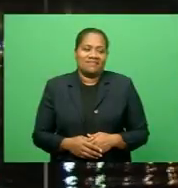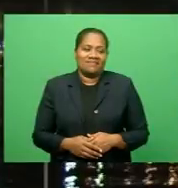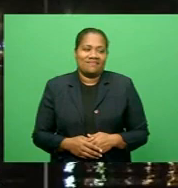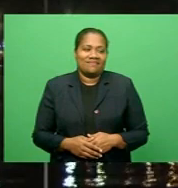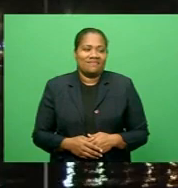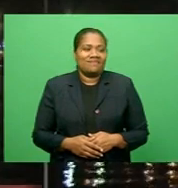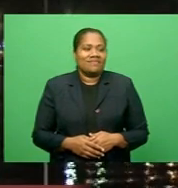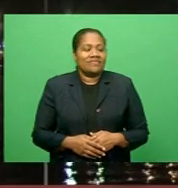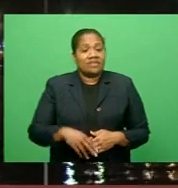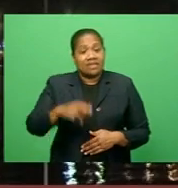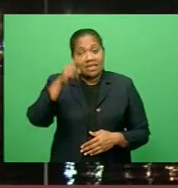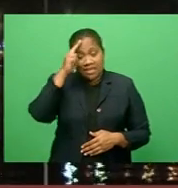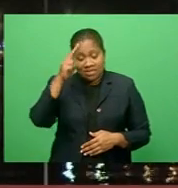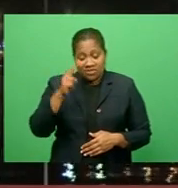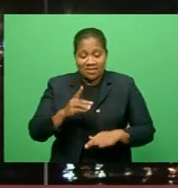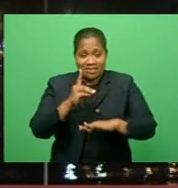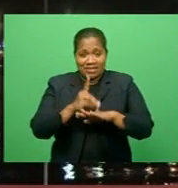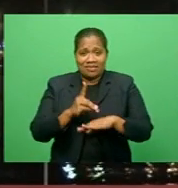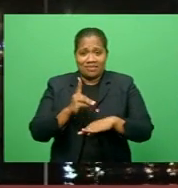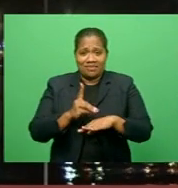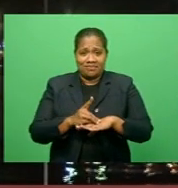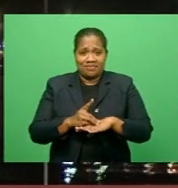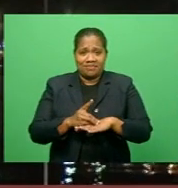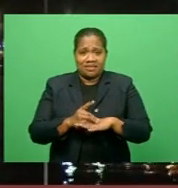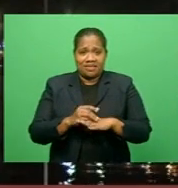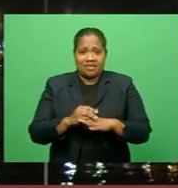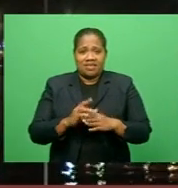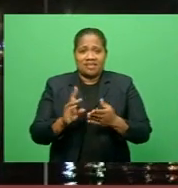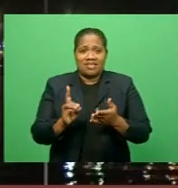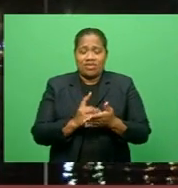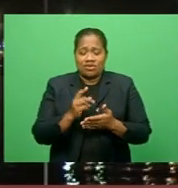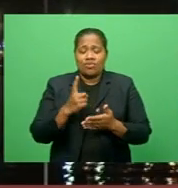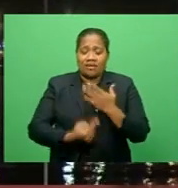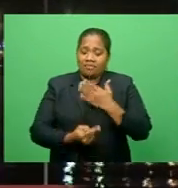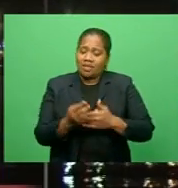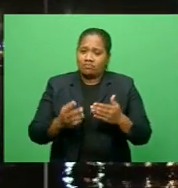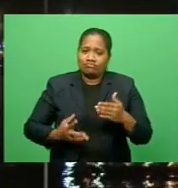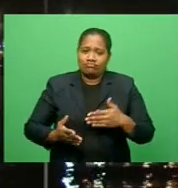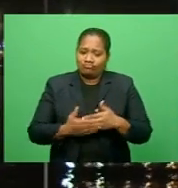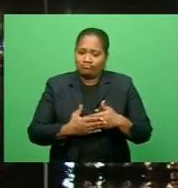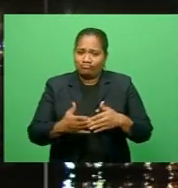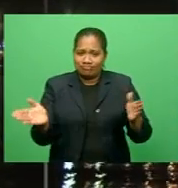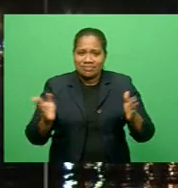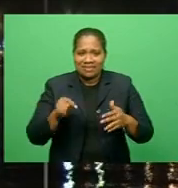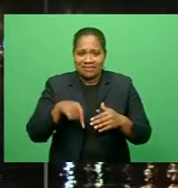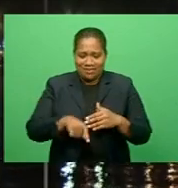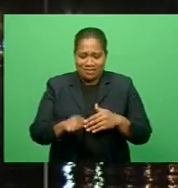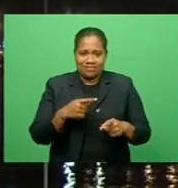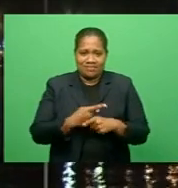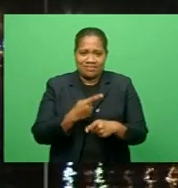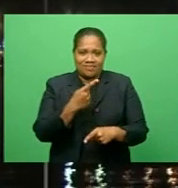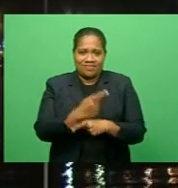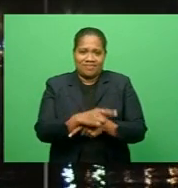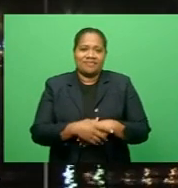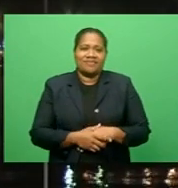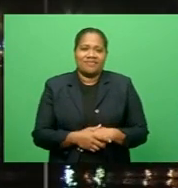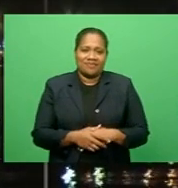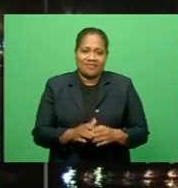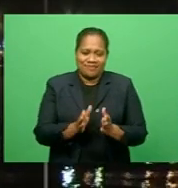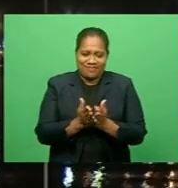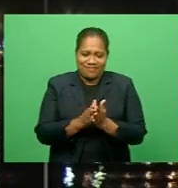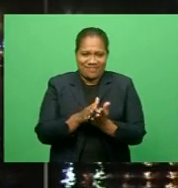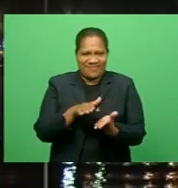A National Disability Directory will be launched this week. It will be a one-stop shop for people with disabilities. The Spinal